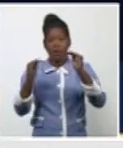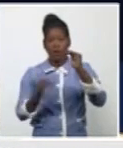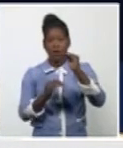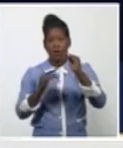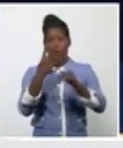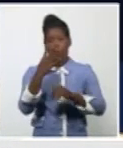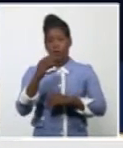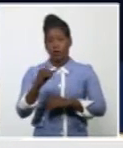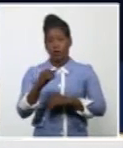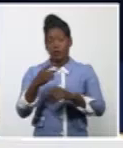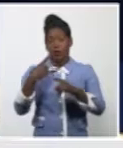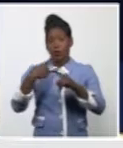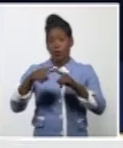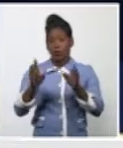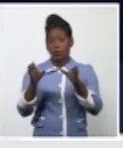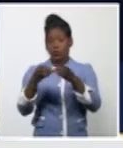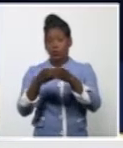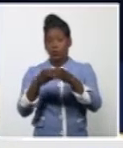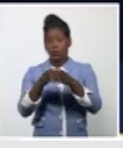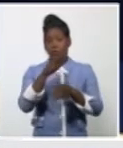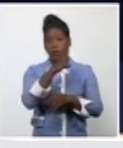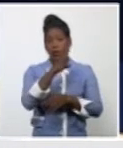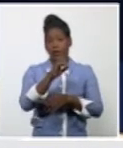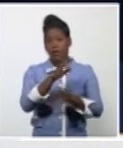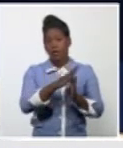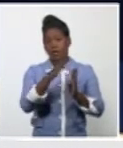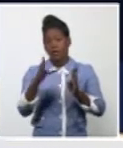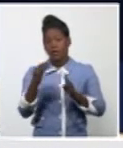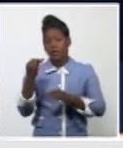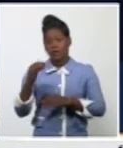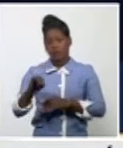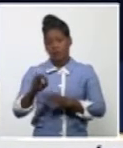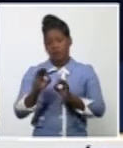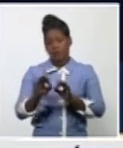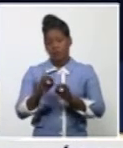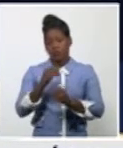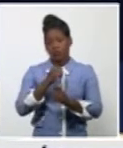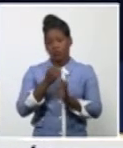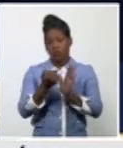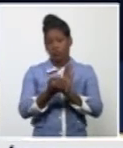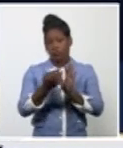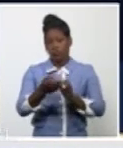40.9% of the cases were in those age groups.